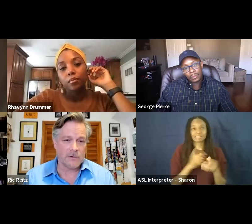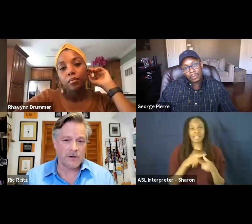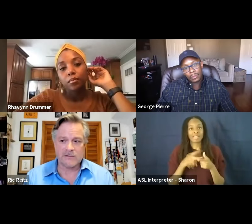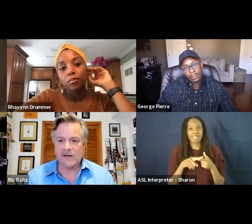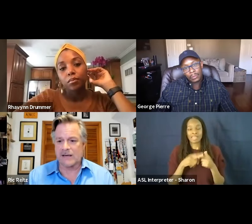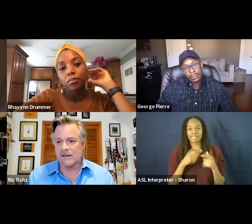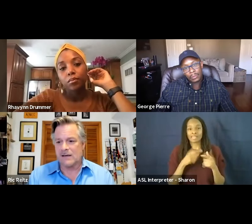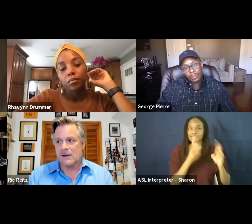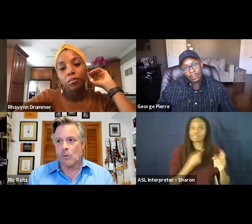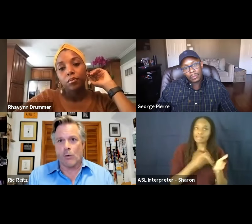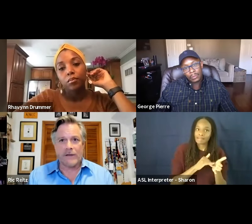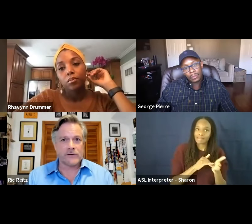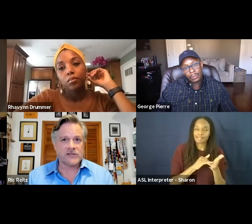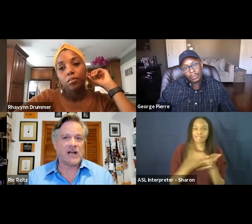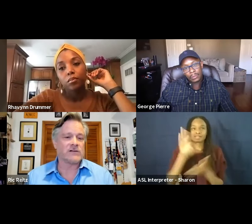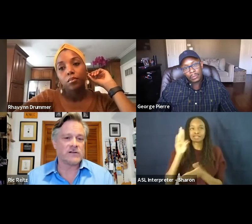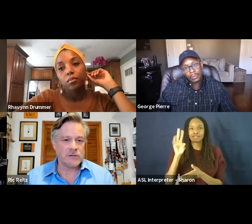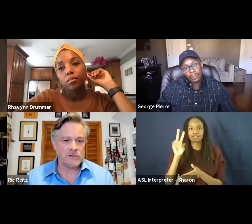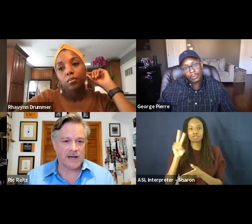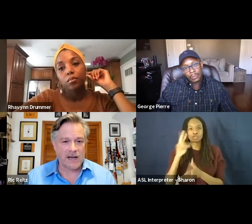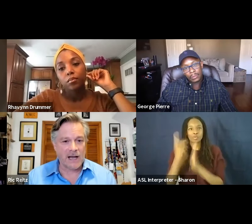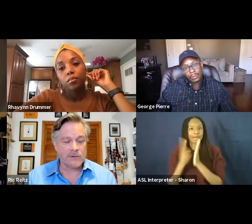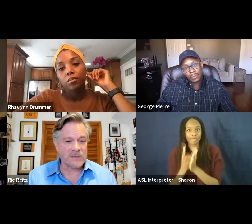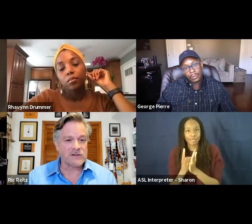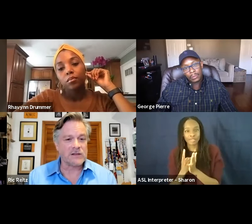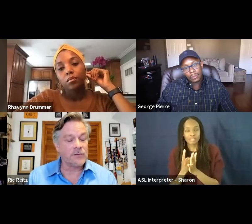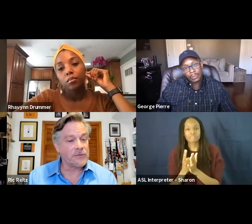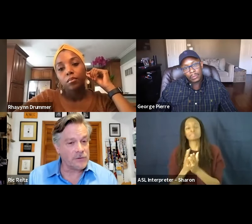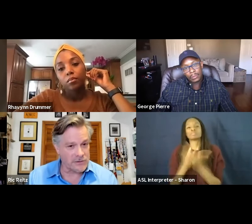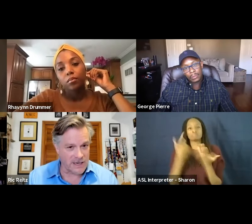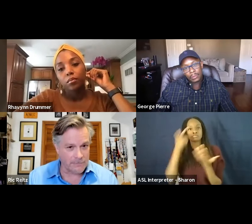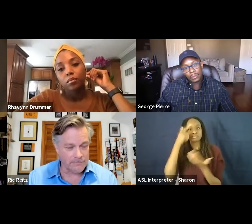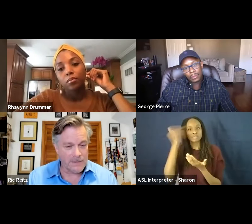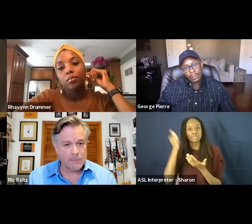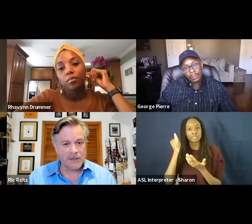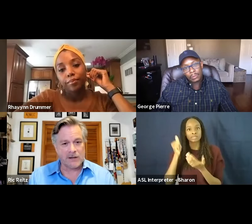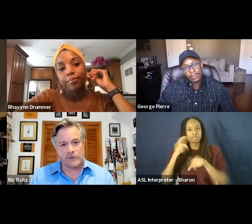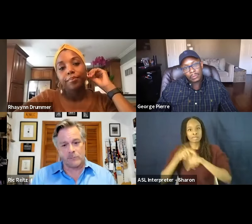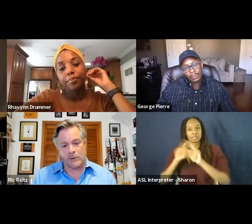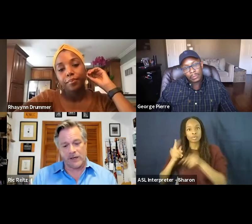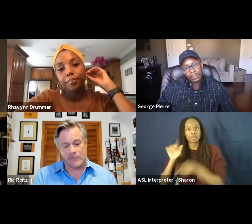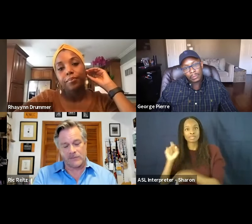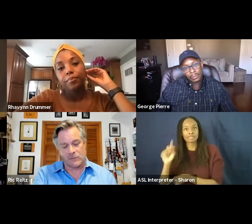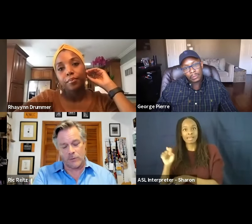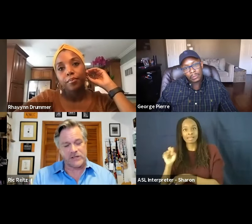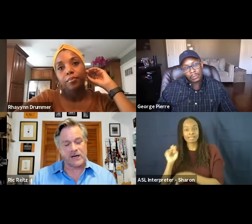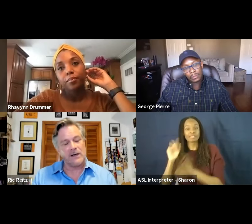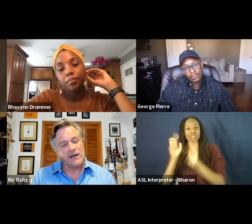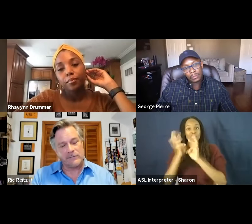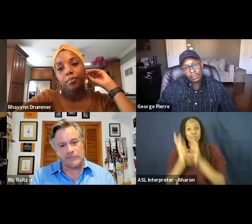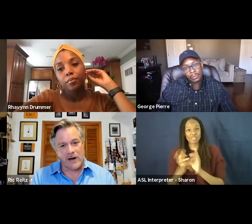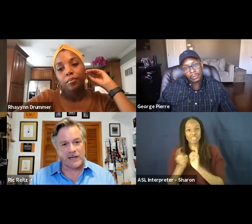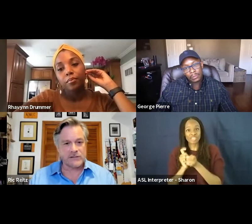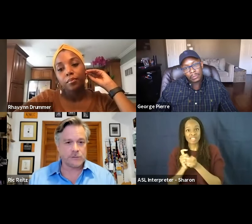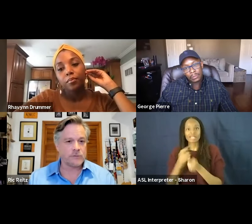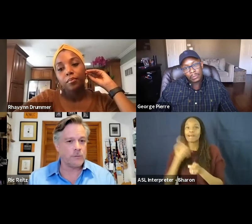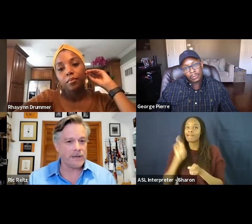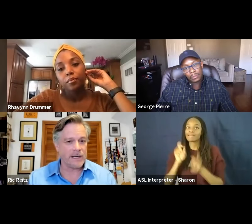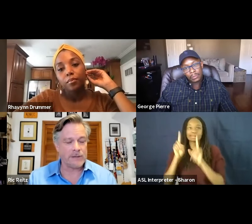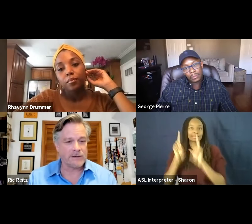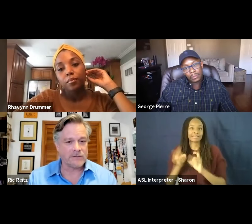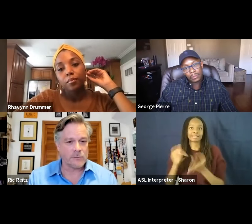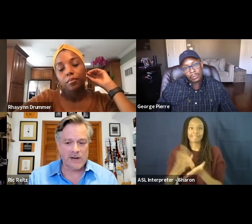hours of going to set. Weather changed the shoot day. I was tested a 3rd time because we ended up switching from a Friday shoot